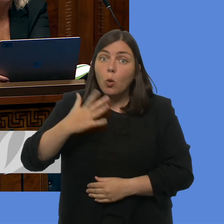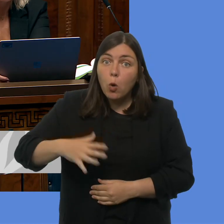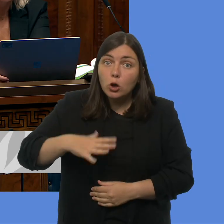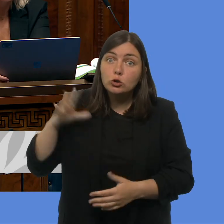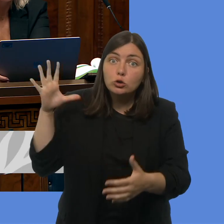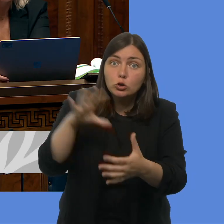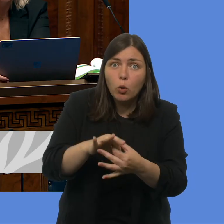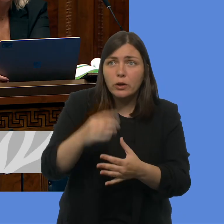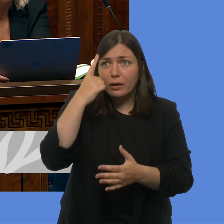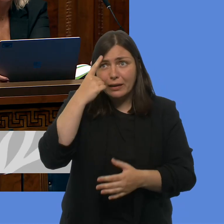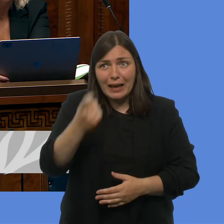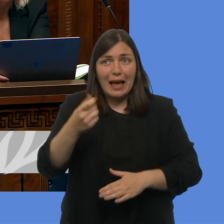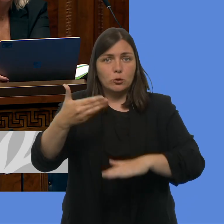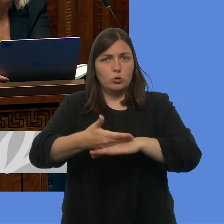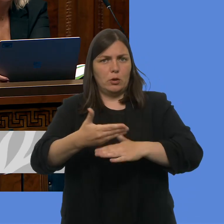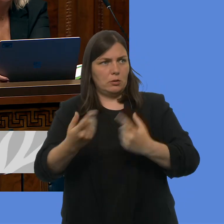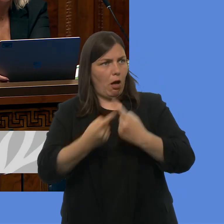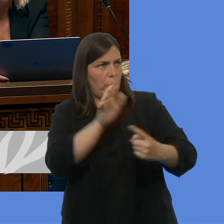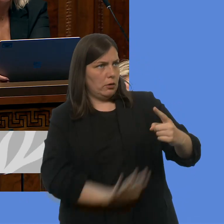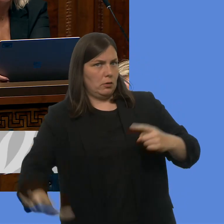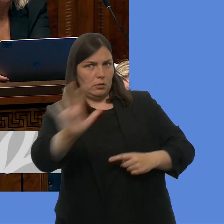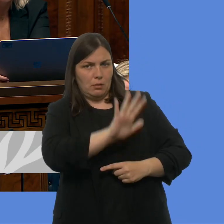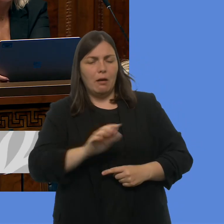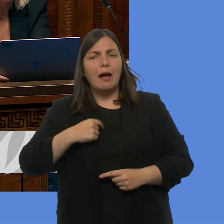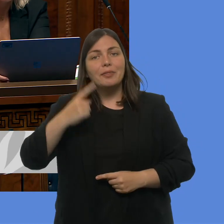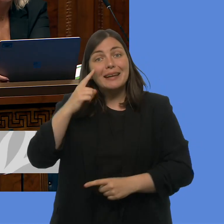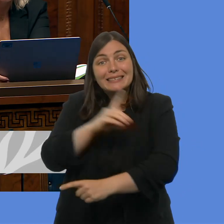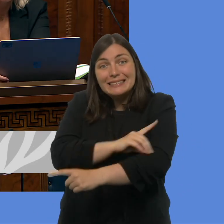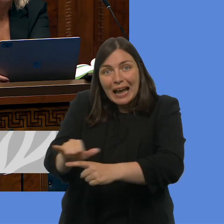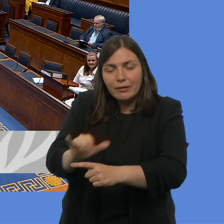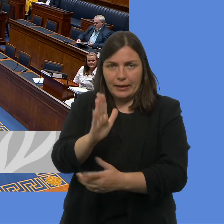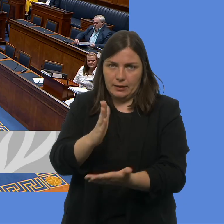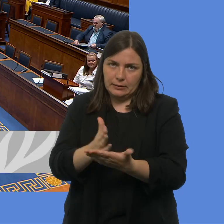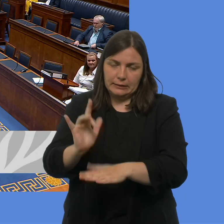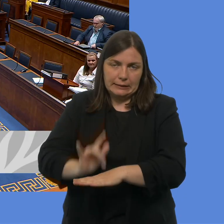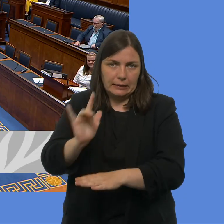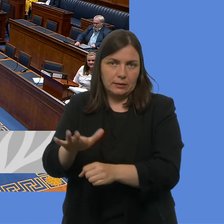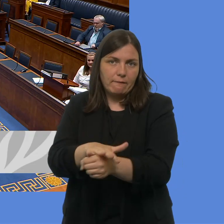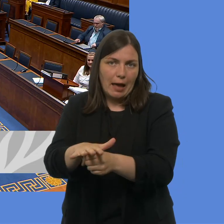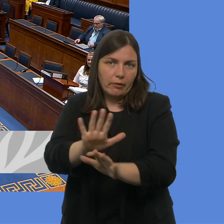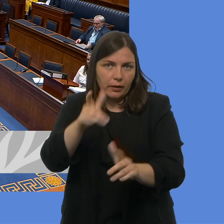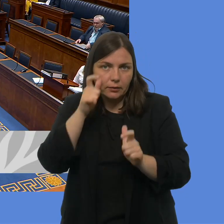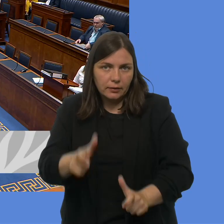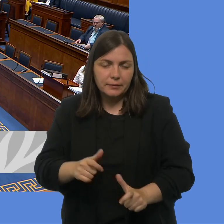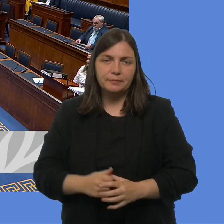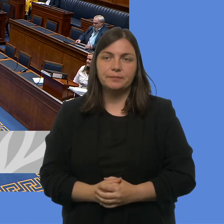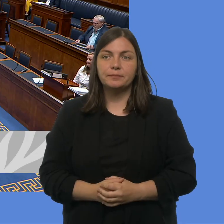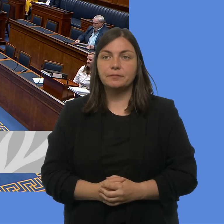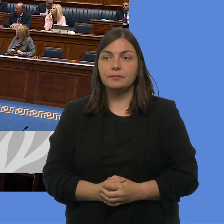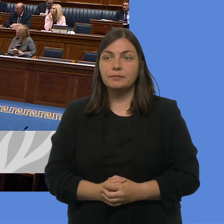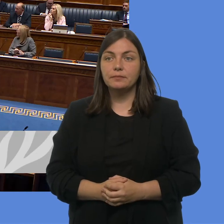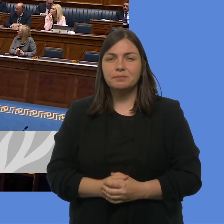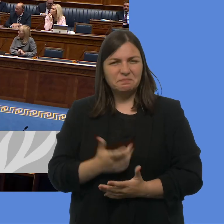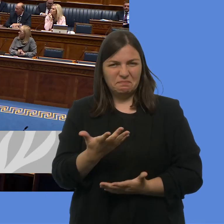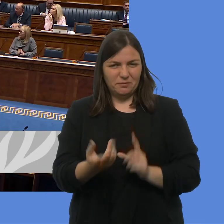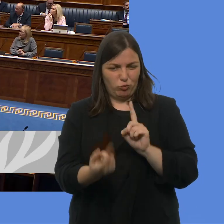they can apply whatever way they wish, but I think the sensitivities around Derry are not lost on people. Gary Middleton for supplementary. The First Minister hasn't answered the